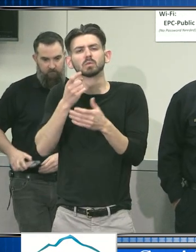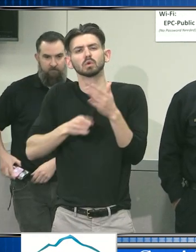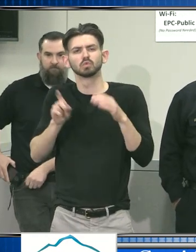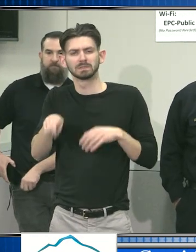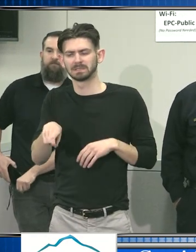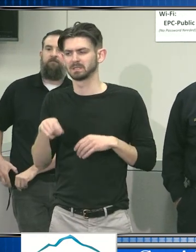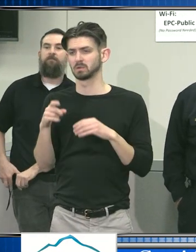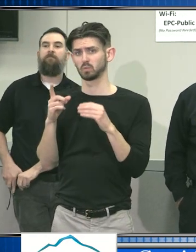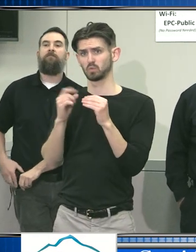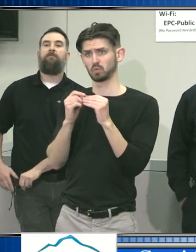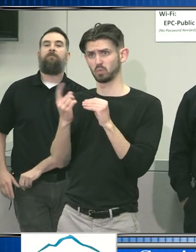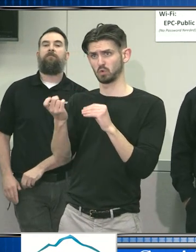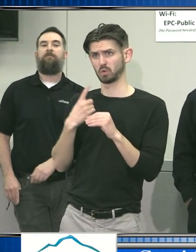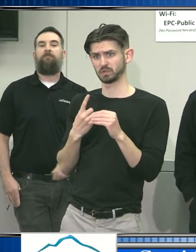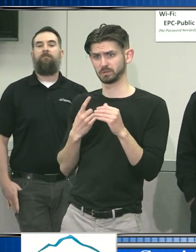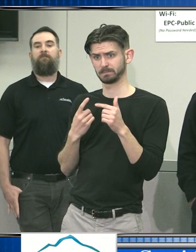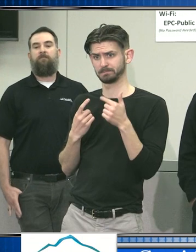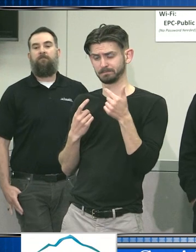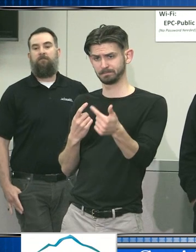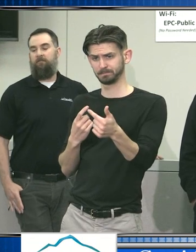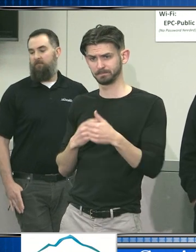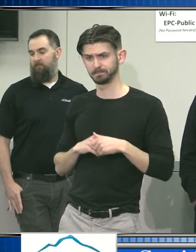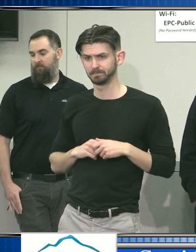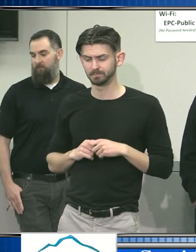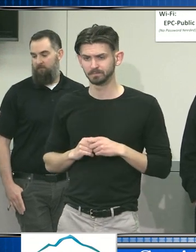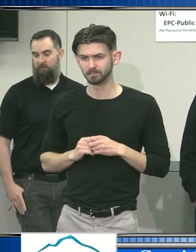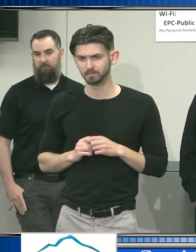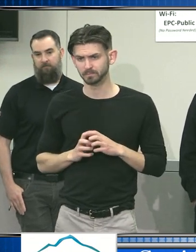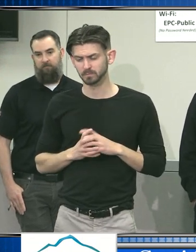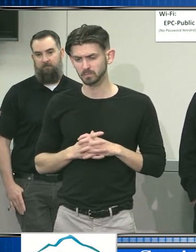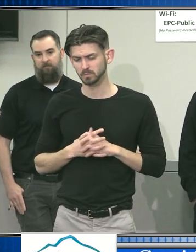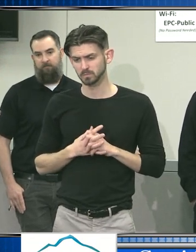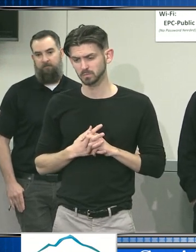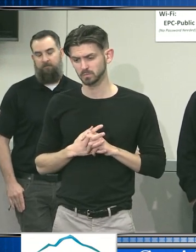We have time for one more question. Okay, let's see what else we got.